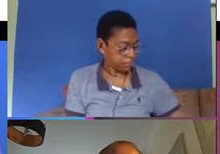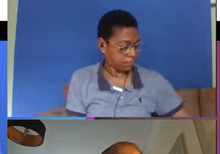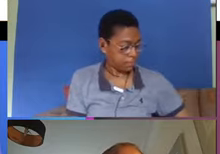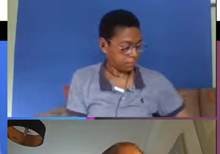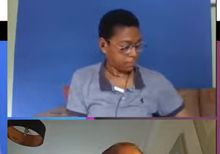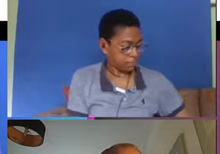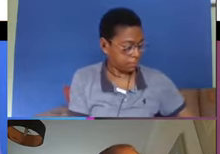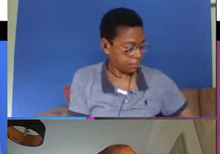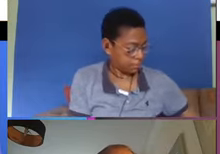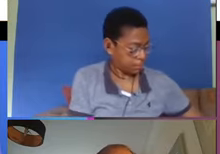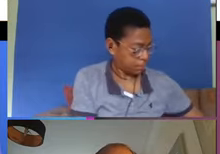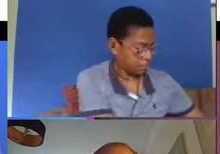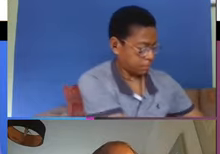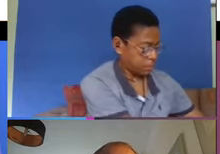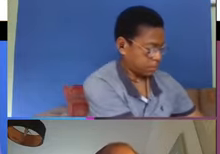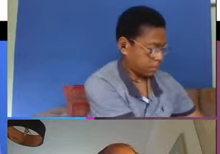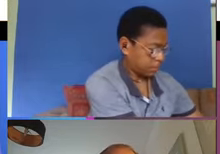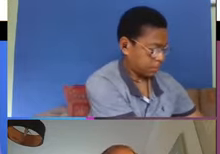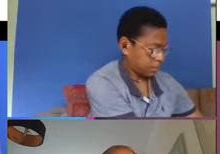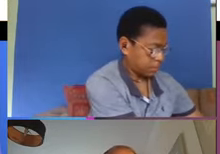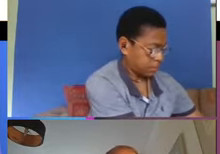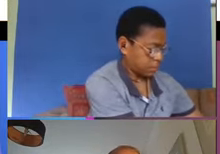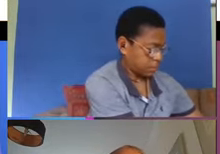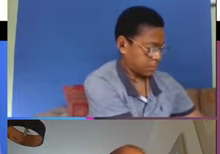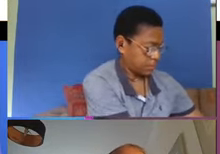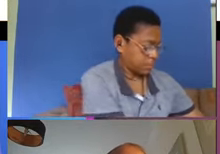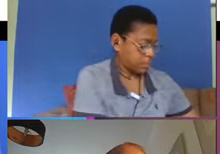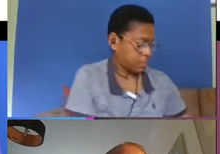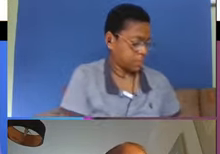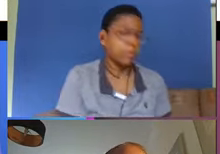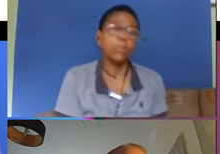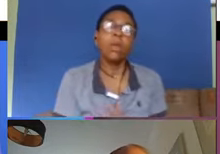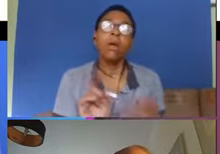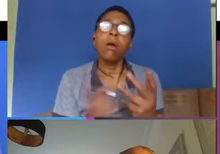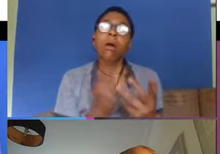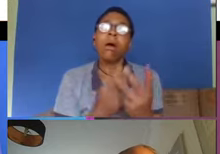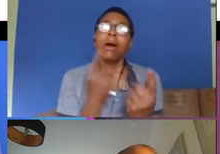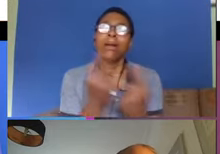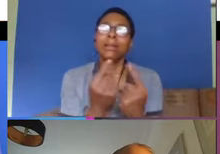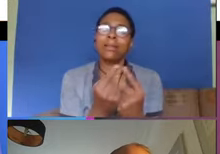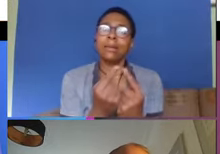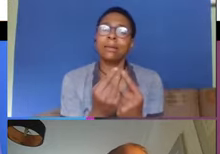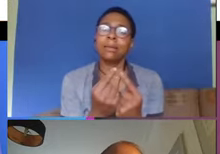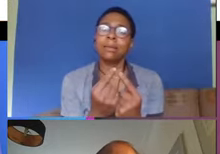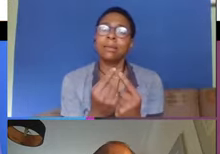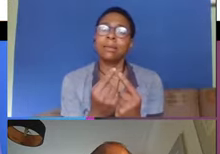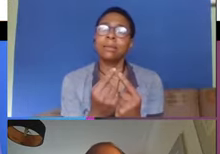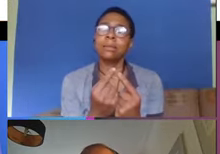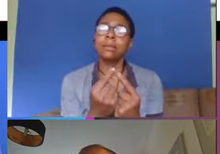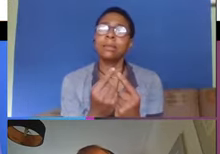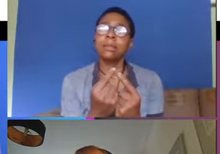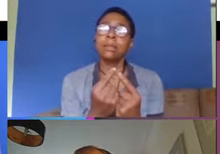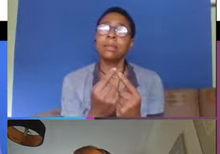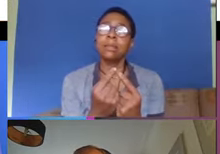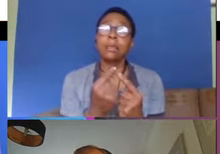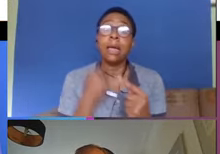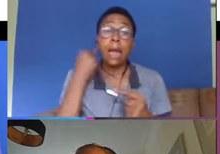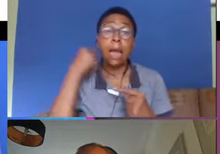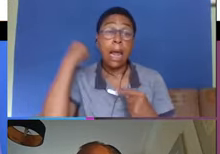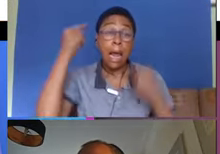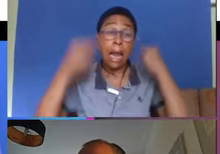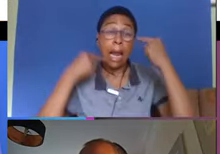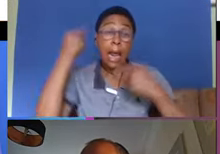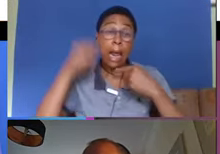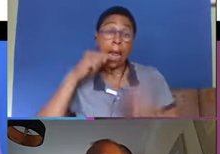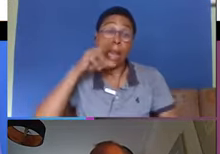The other interesting thing I managed to find from one of those papers just down below is loud speech, i.e. when the teacher's either